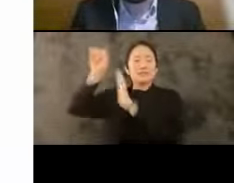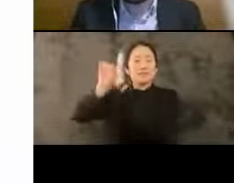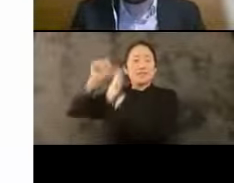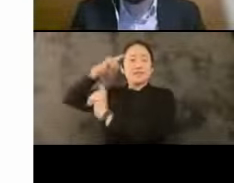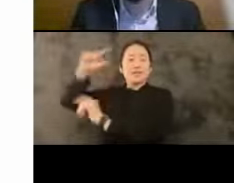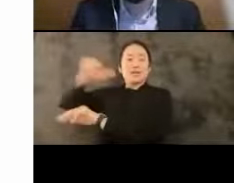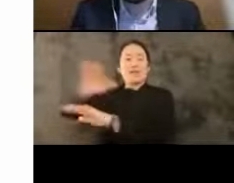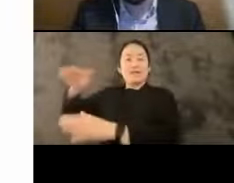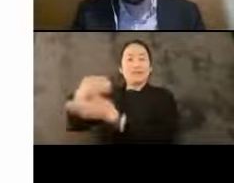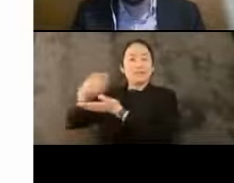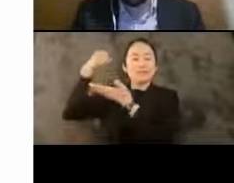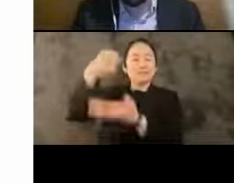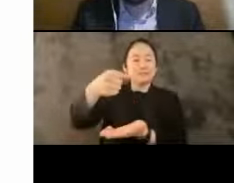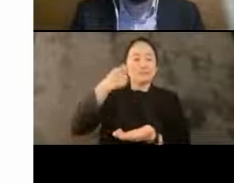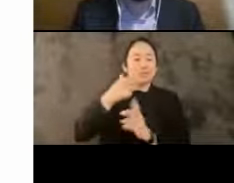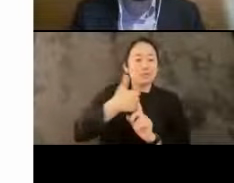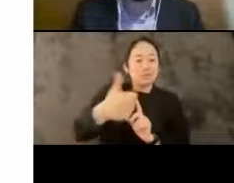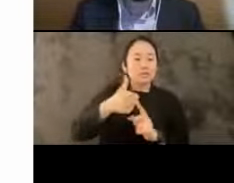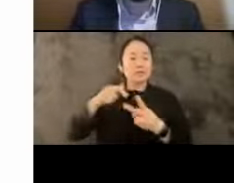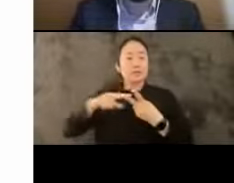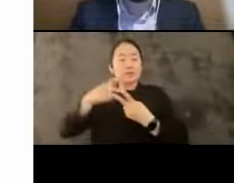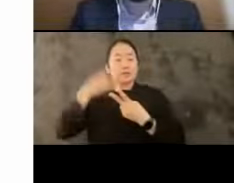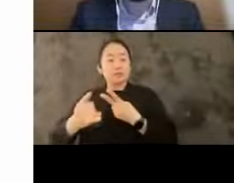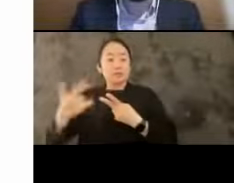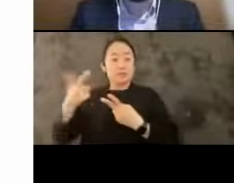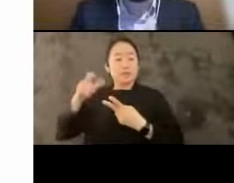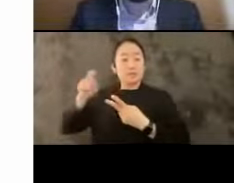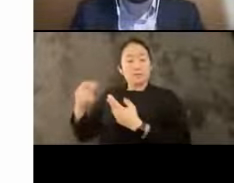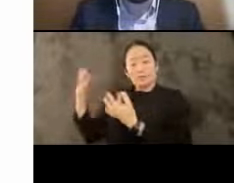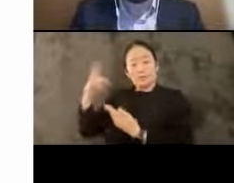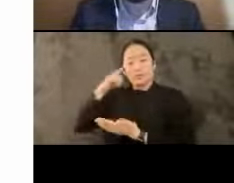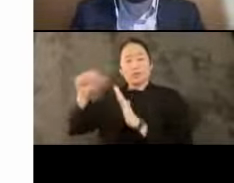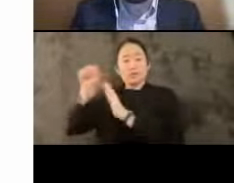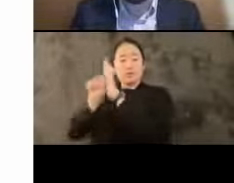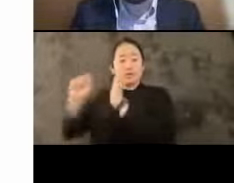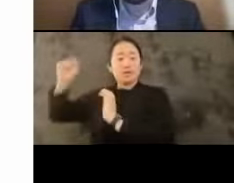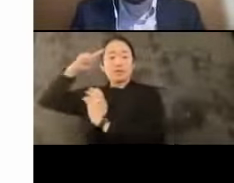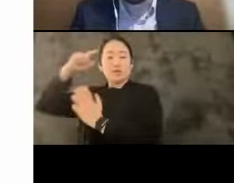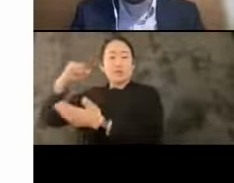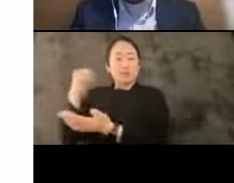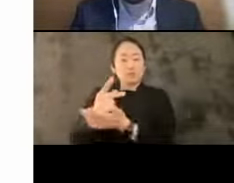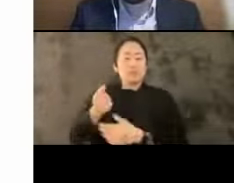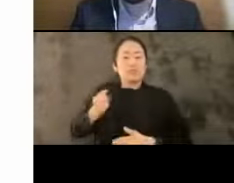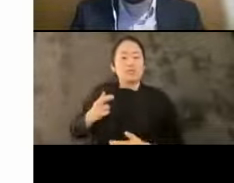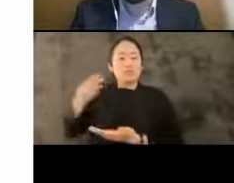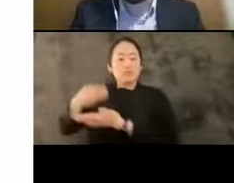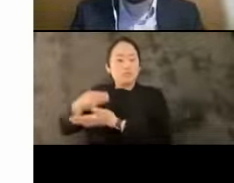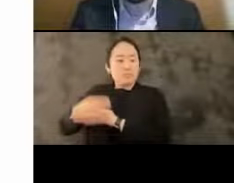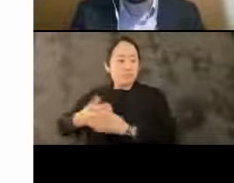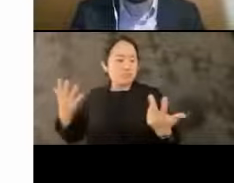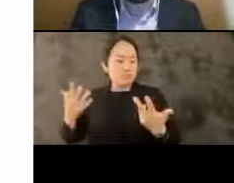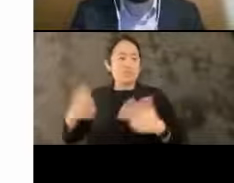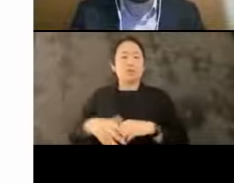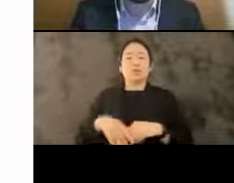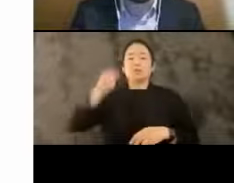project depend on any state funding or approvals? So a little bit of a long answer just to make sure everybody's got the same general picture. So